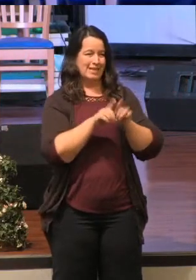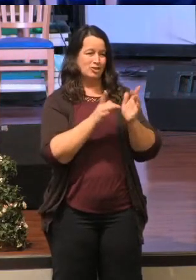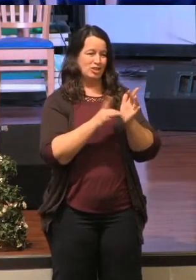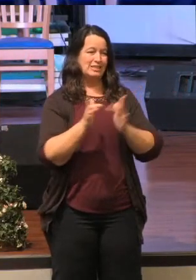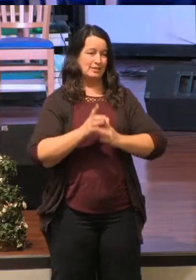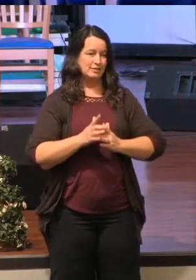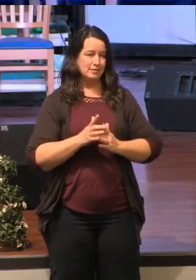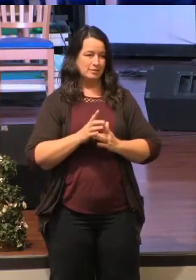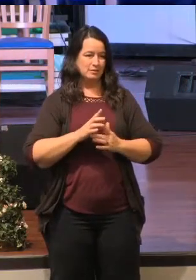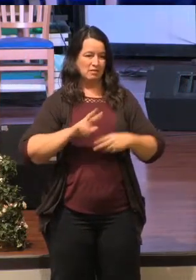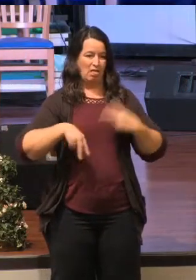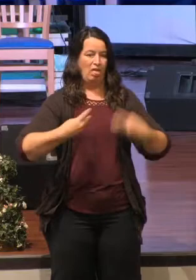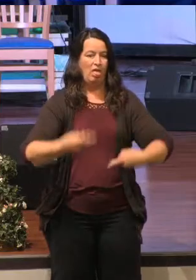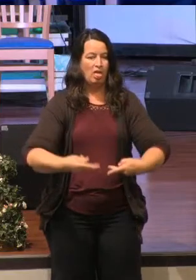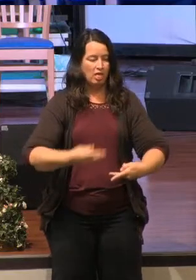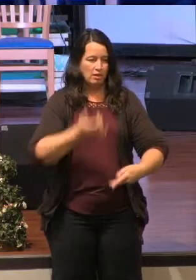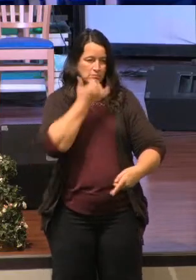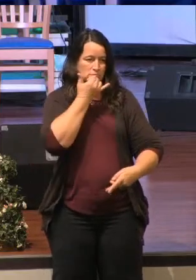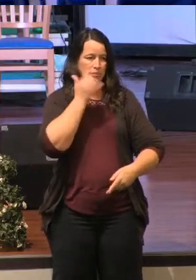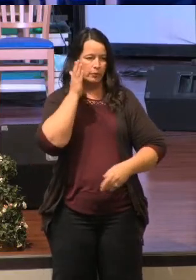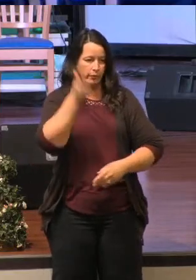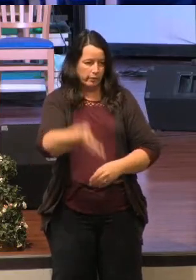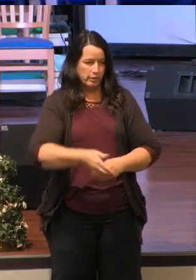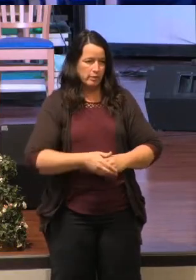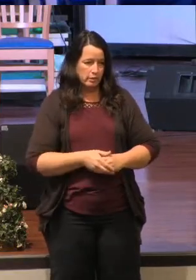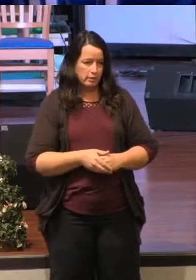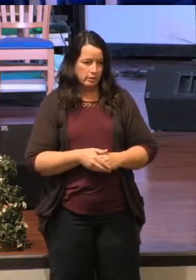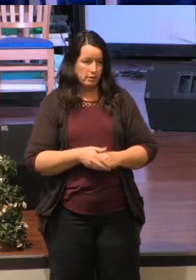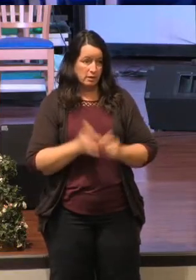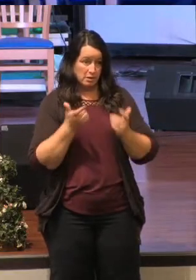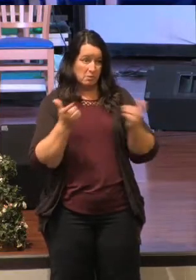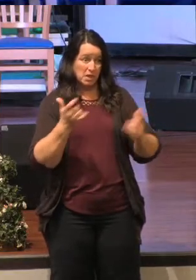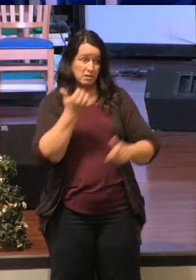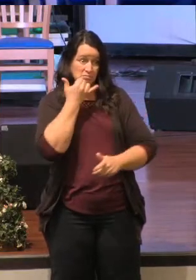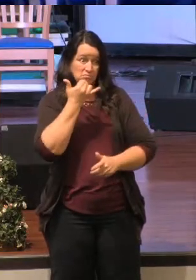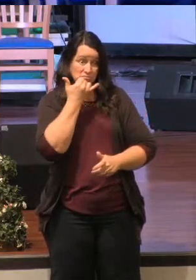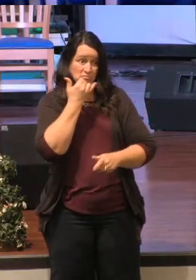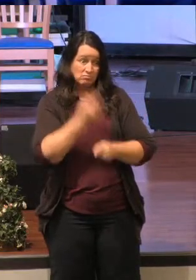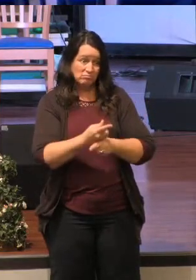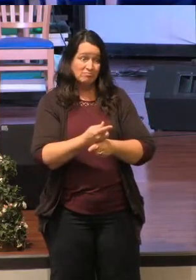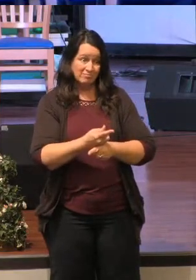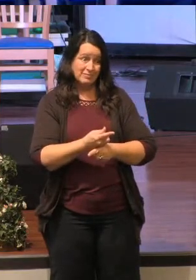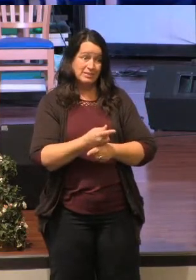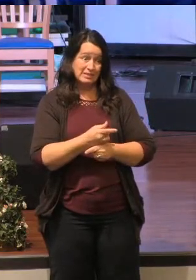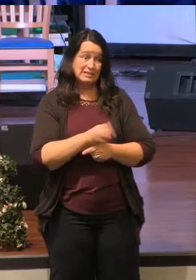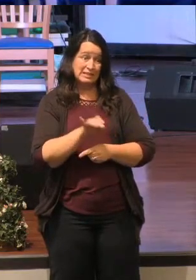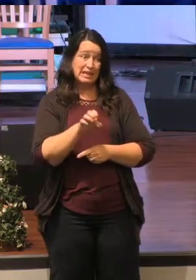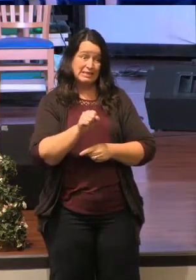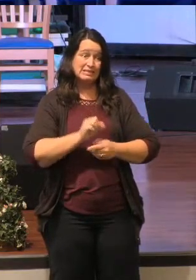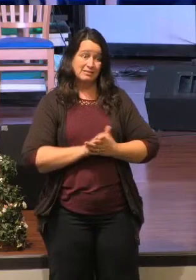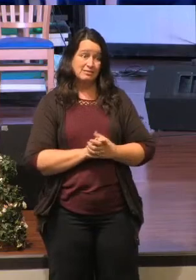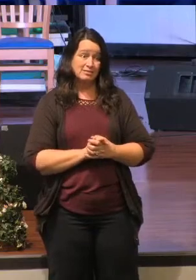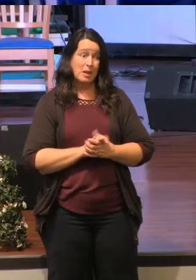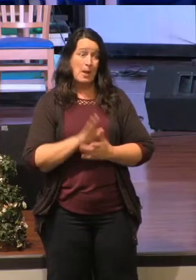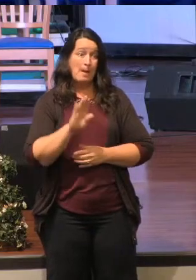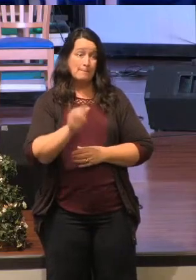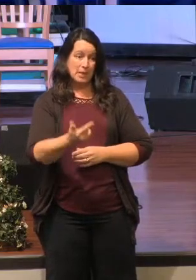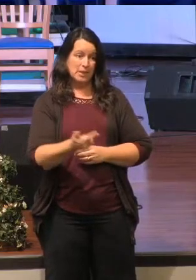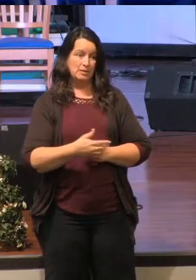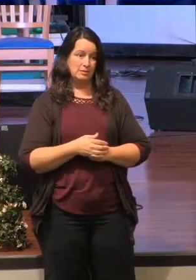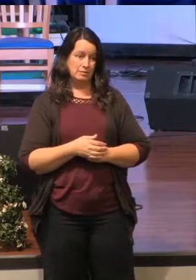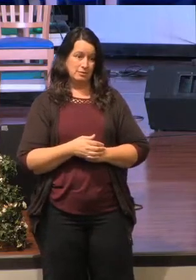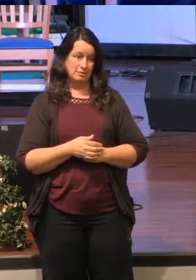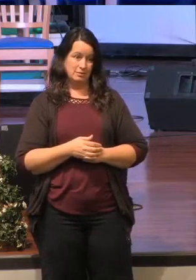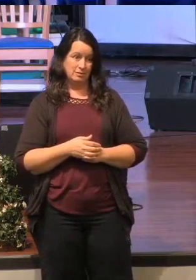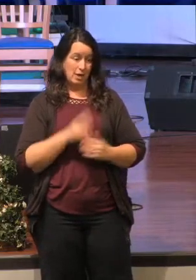Yes. Could there even be big missteps? The truth is, yes, I've actually read the